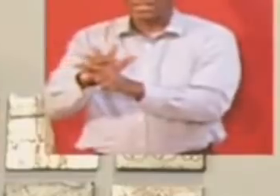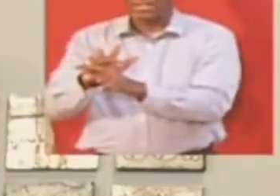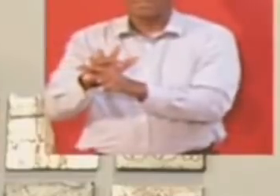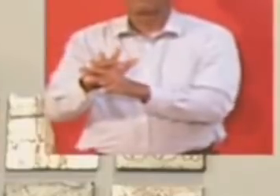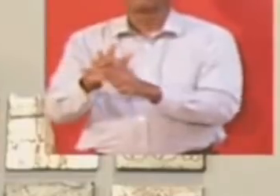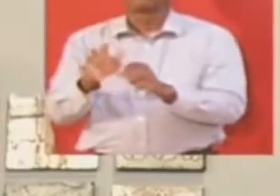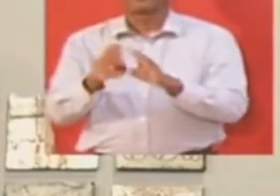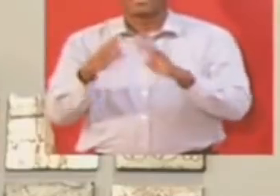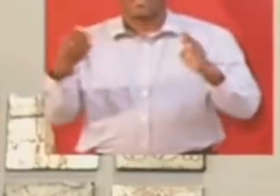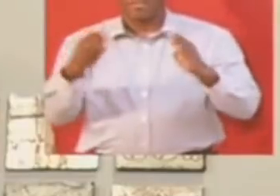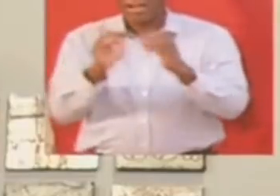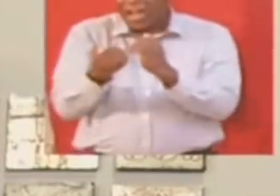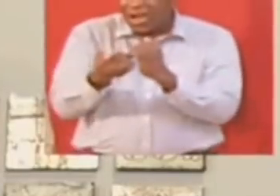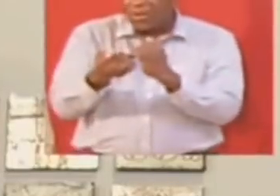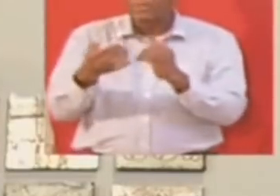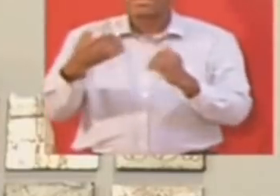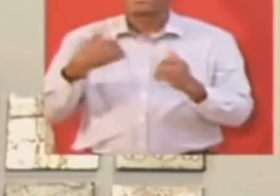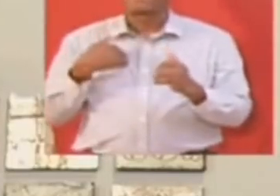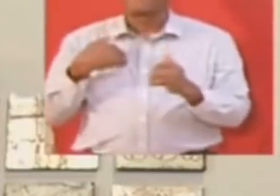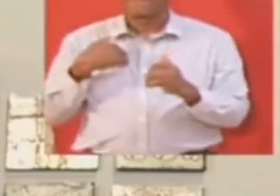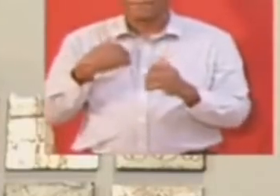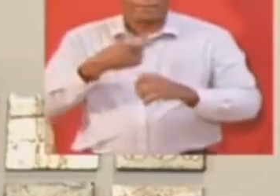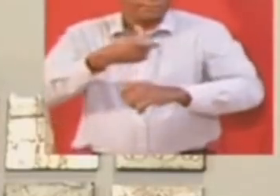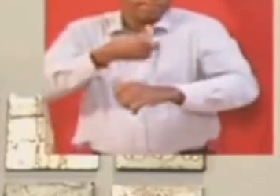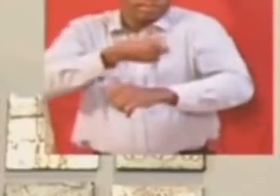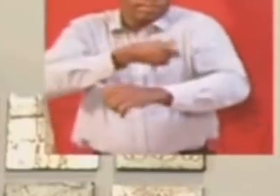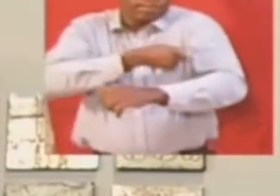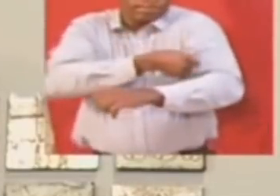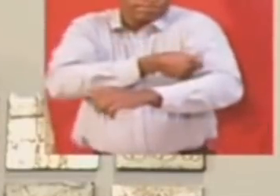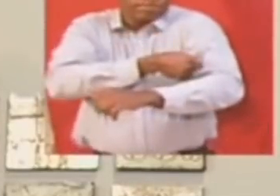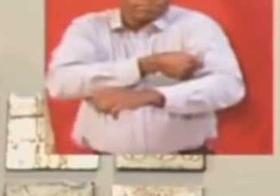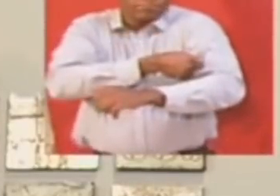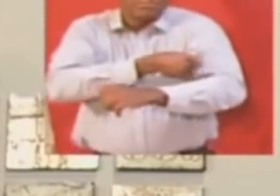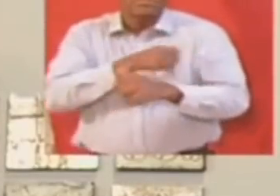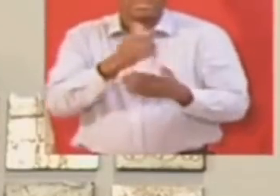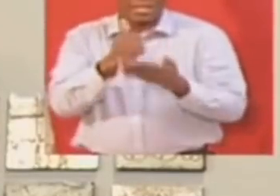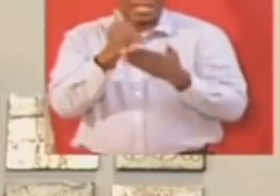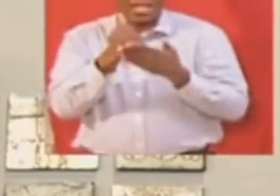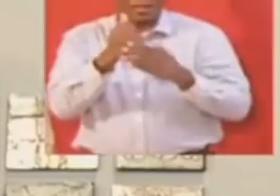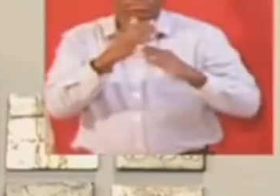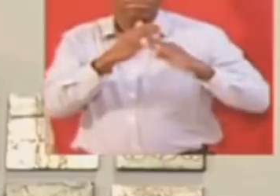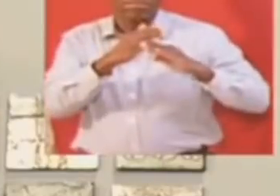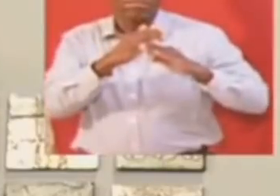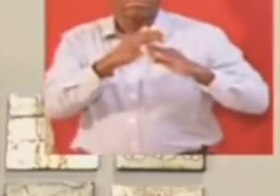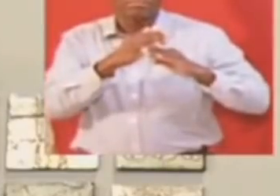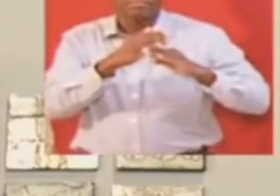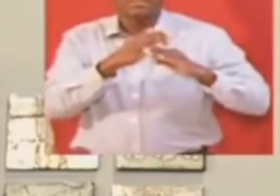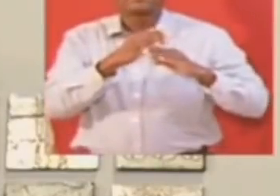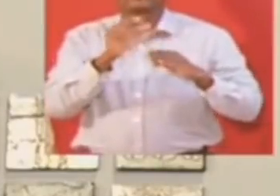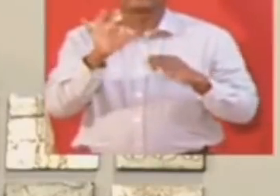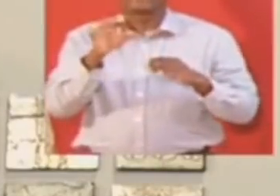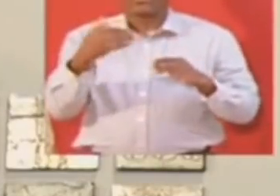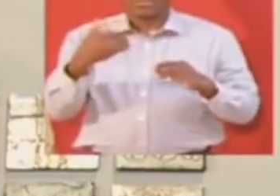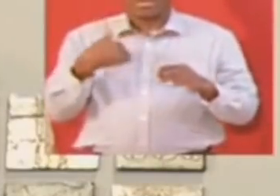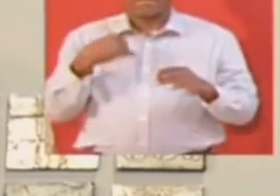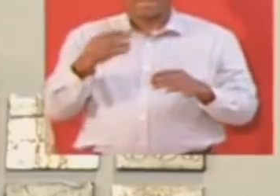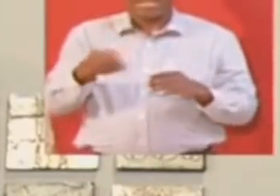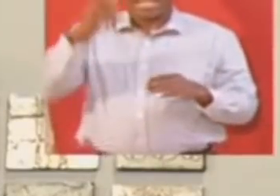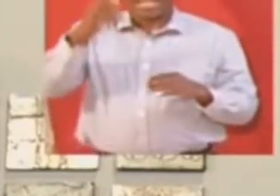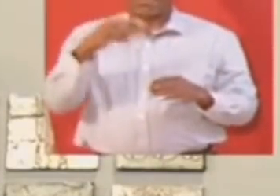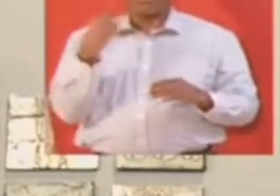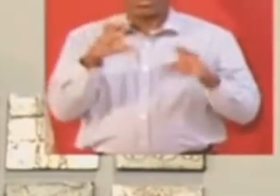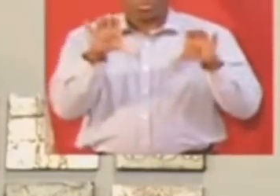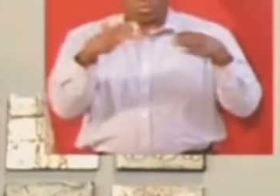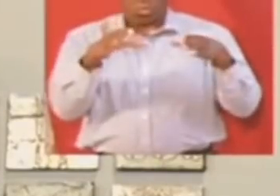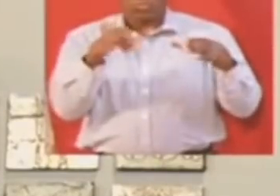cornerstones of prevention. So we are asking, as Minister said, once you're in the high-risk groups, we try to get our vaccine level as high as